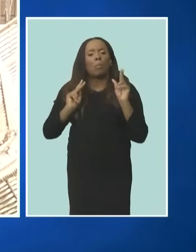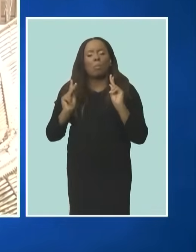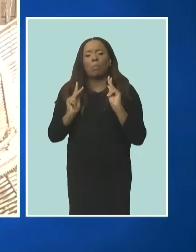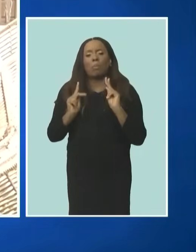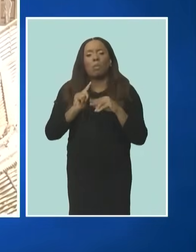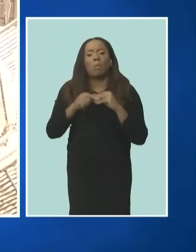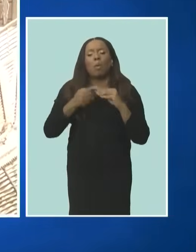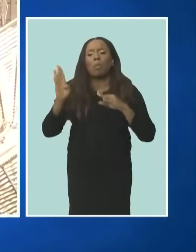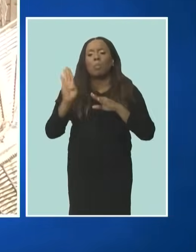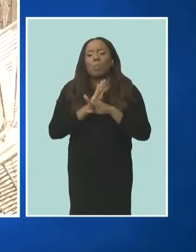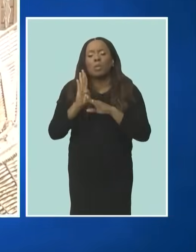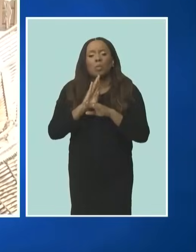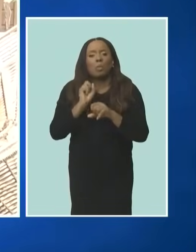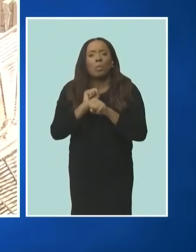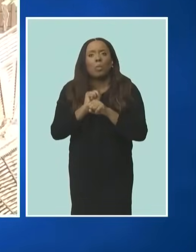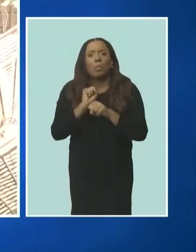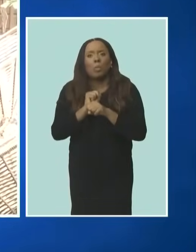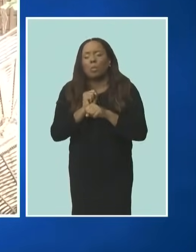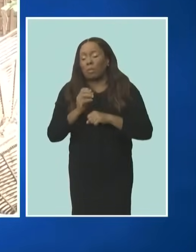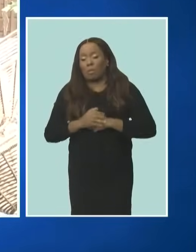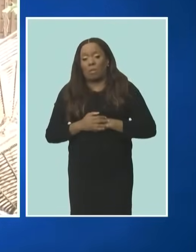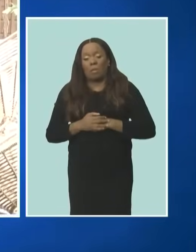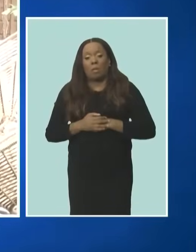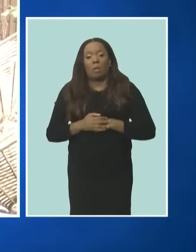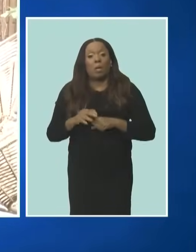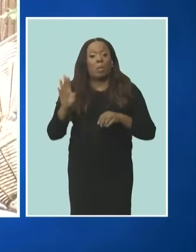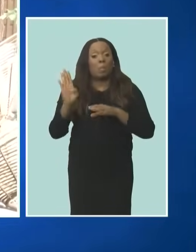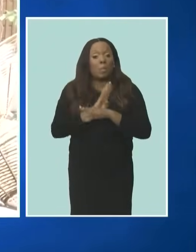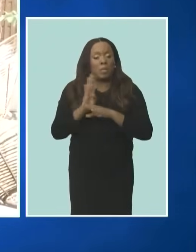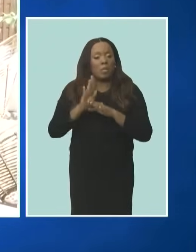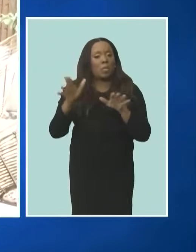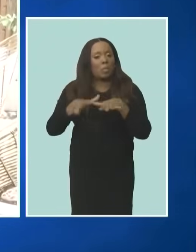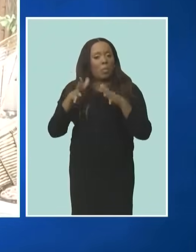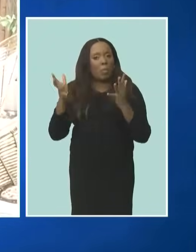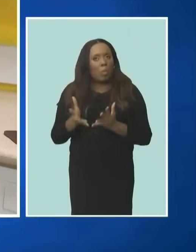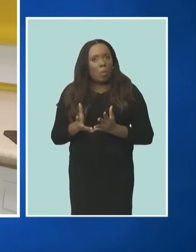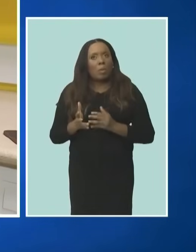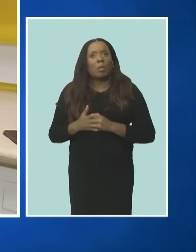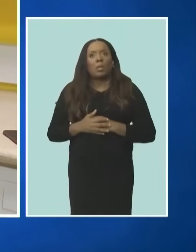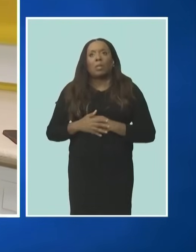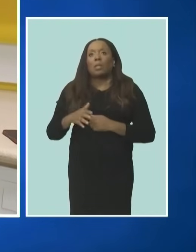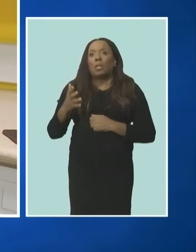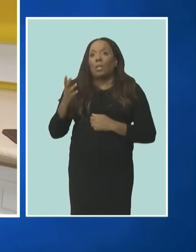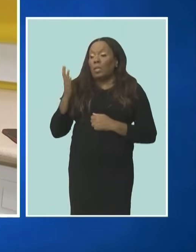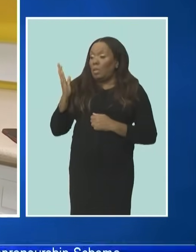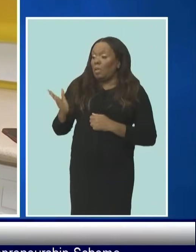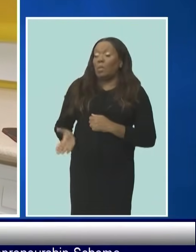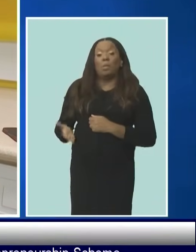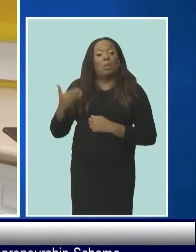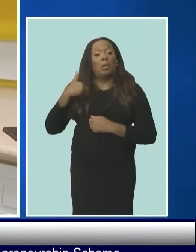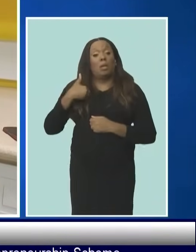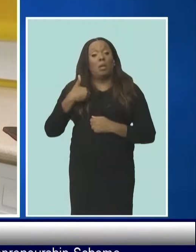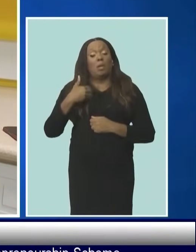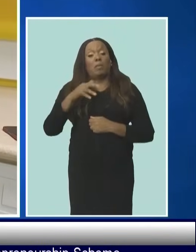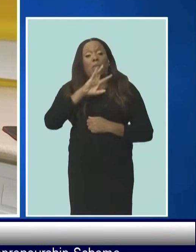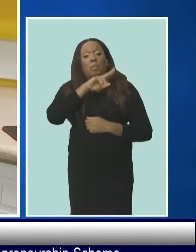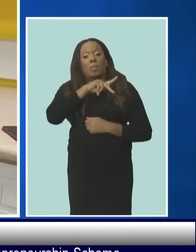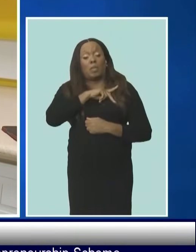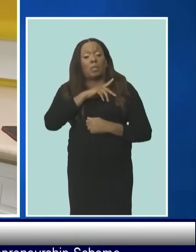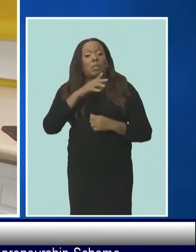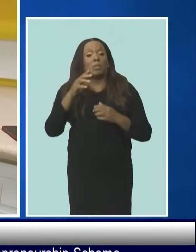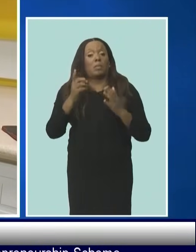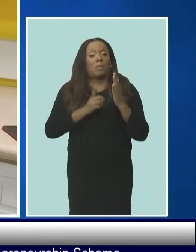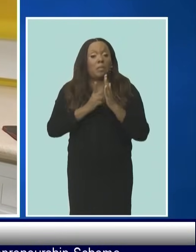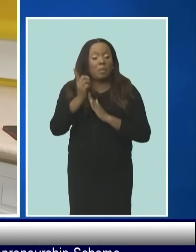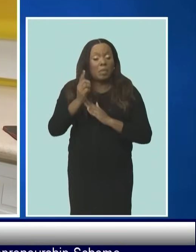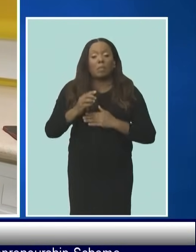get the cohort started. She said it was an all-encompassing exercise. There's personal development, there's the business